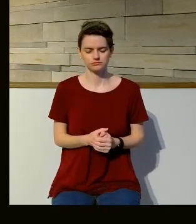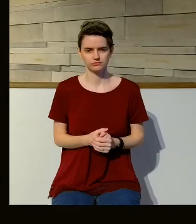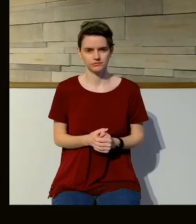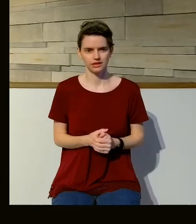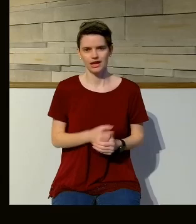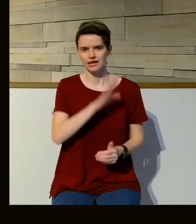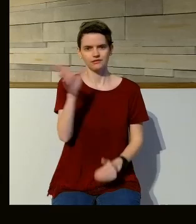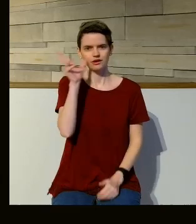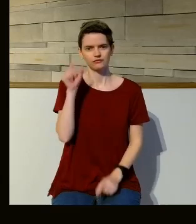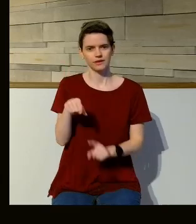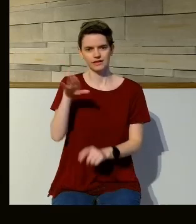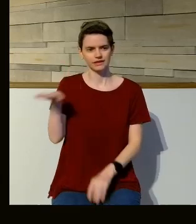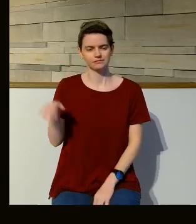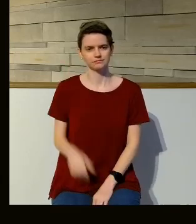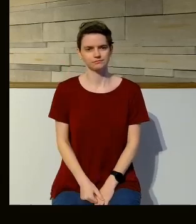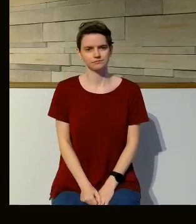Never heard from the kid.